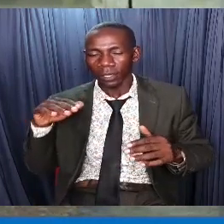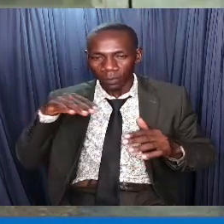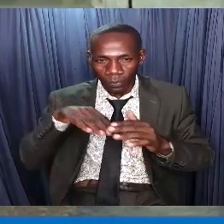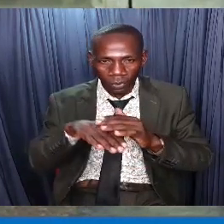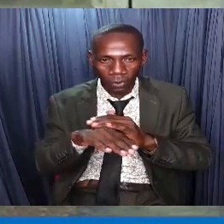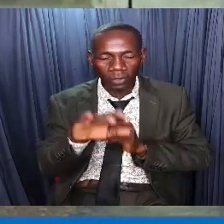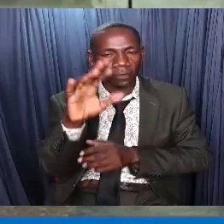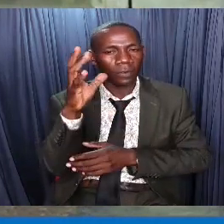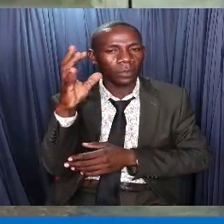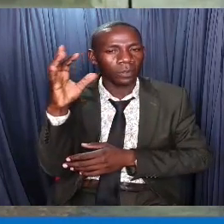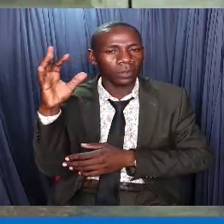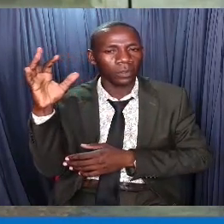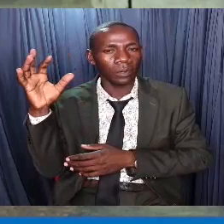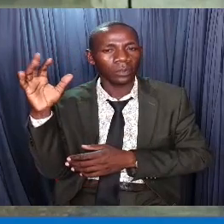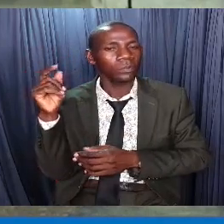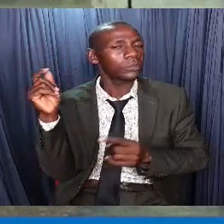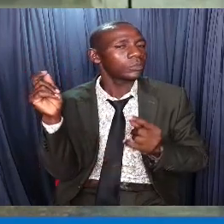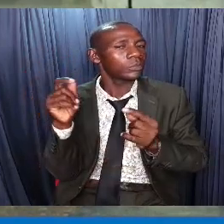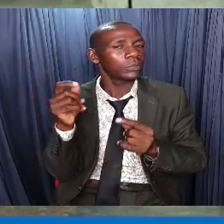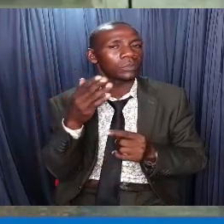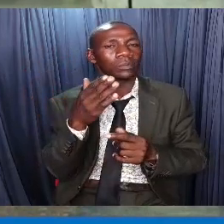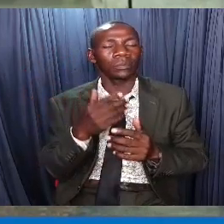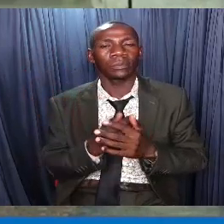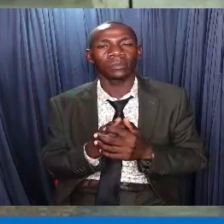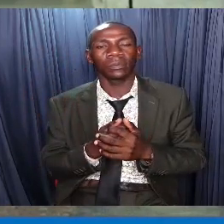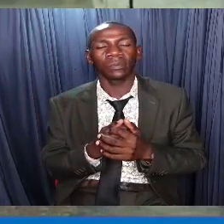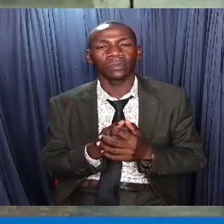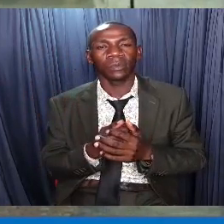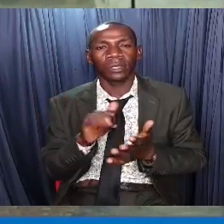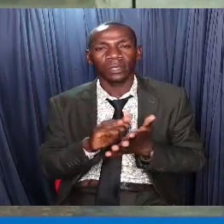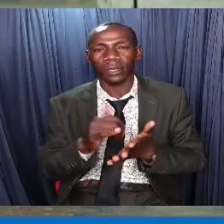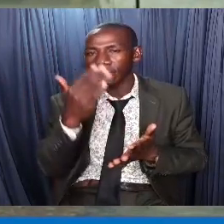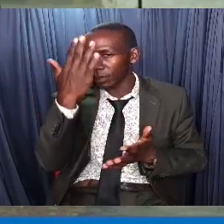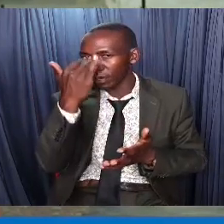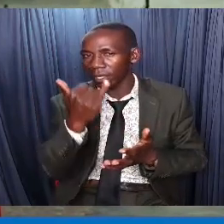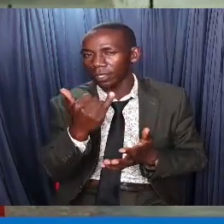wapi? Let him go to the field where thorns are. Ndio. That's why.